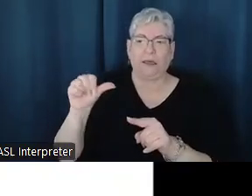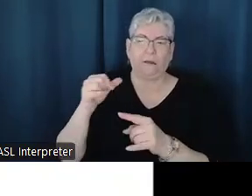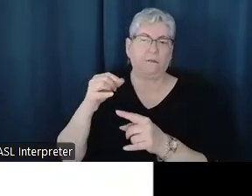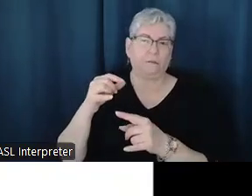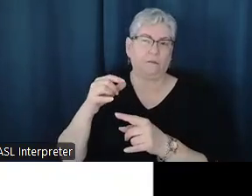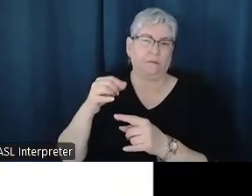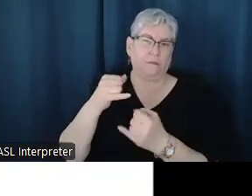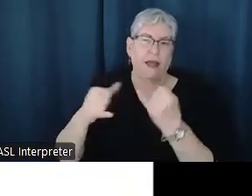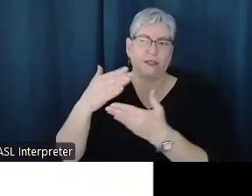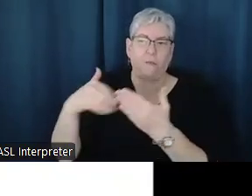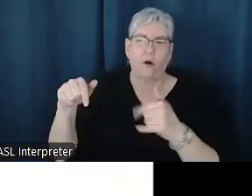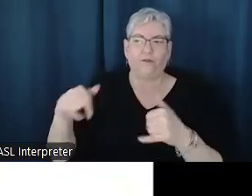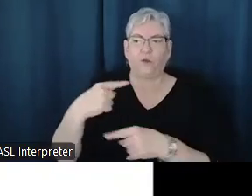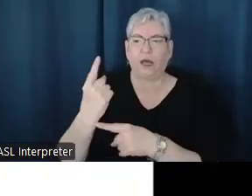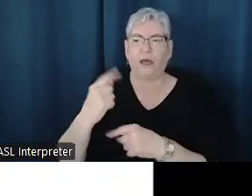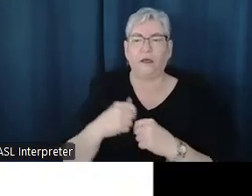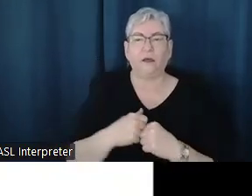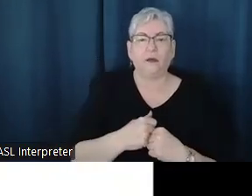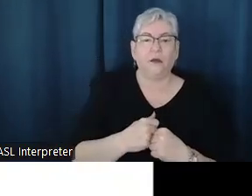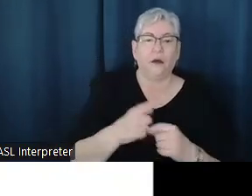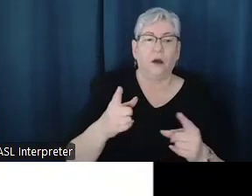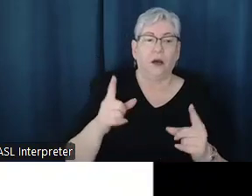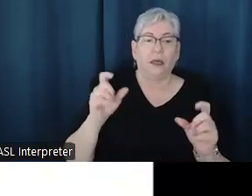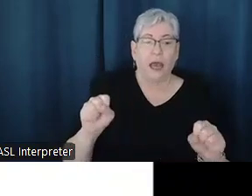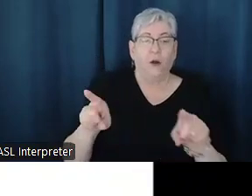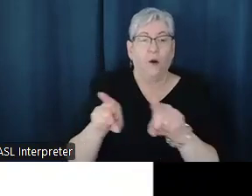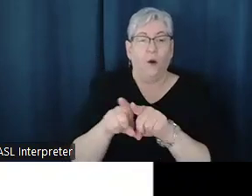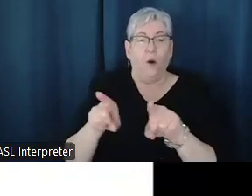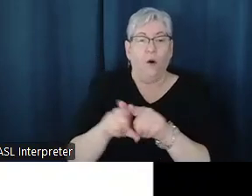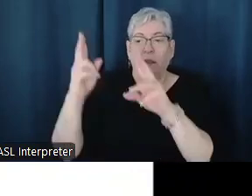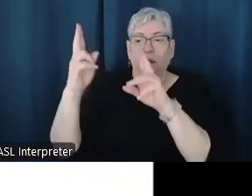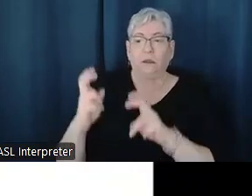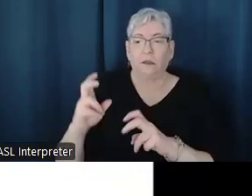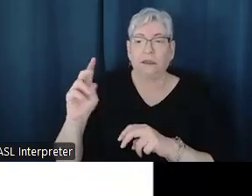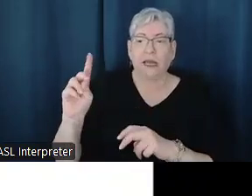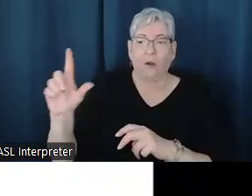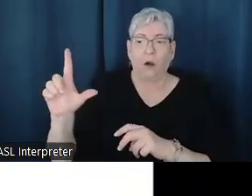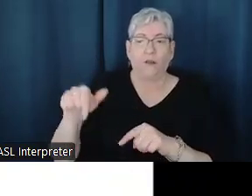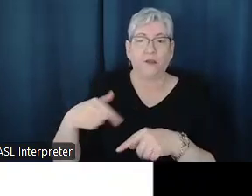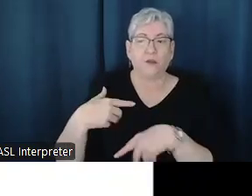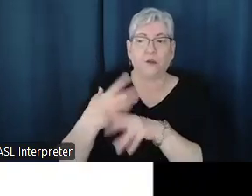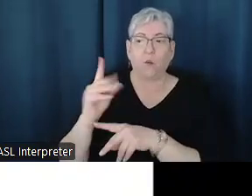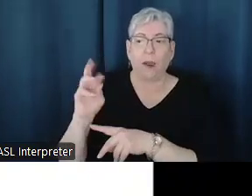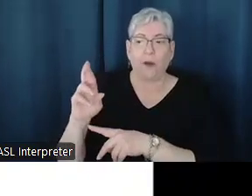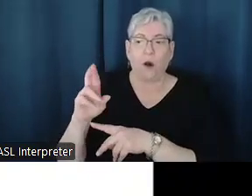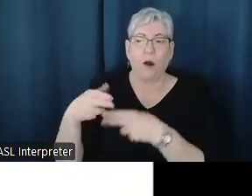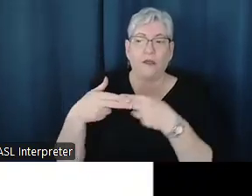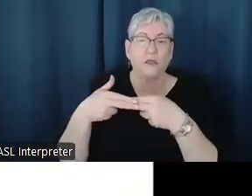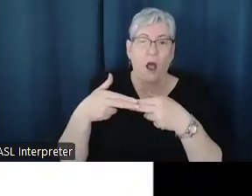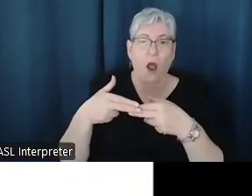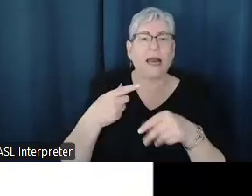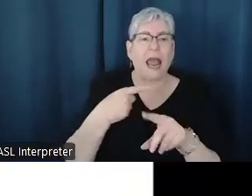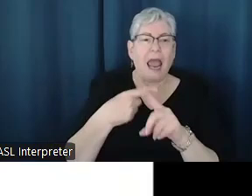presentation. You can also download the webinar slides and the